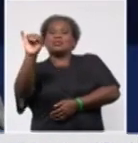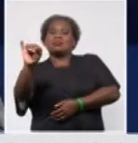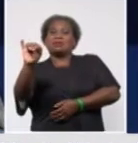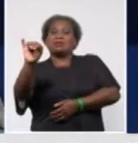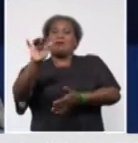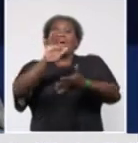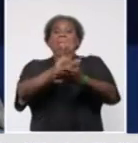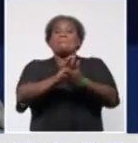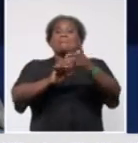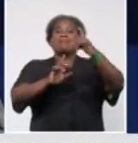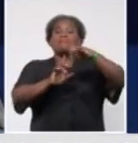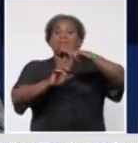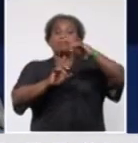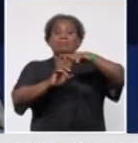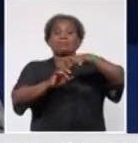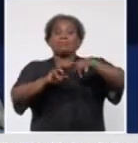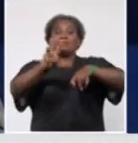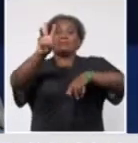were tested.